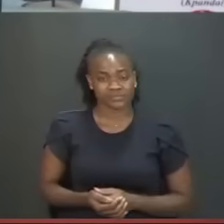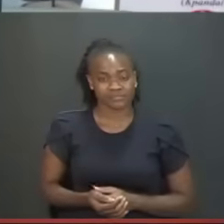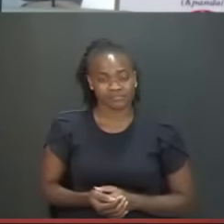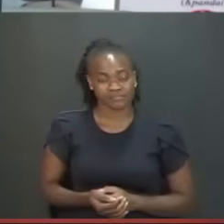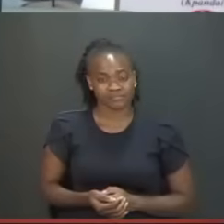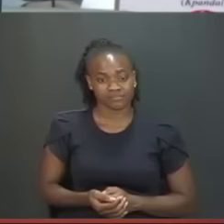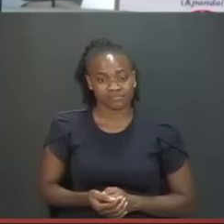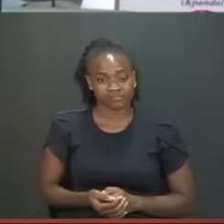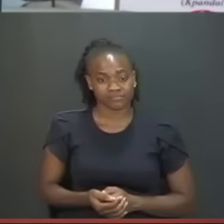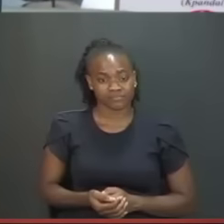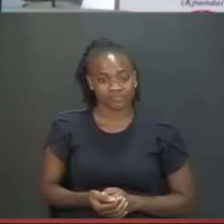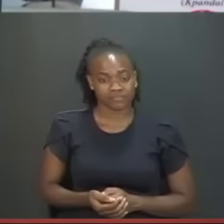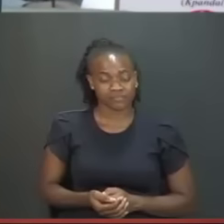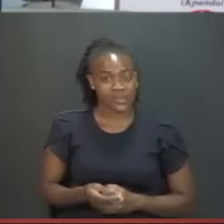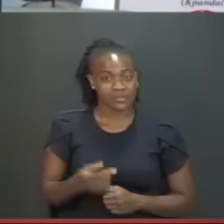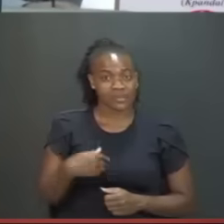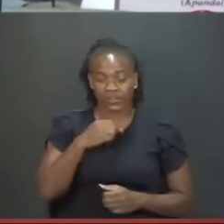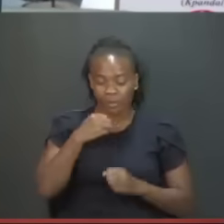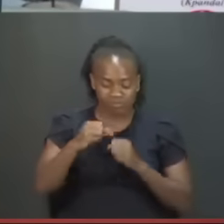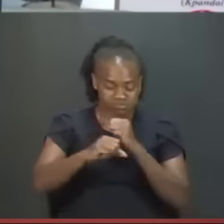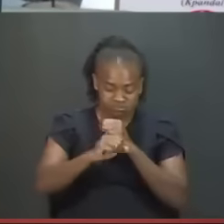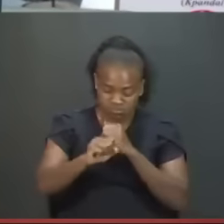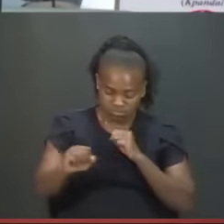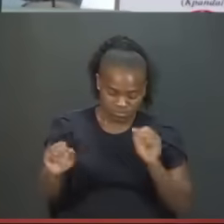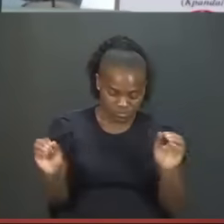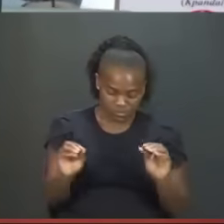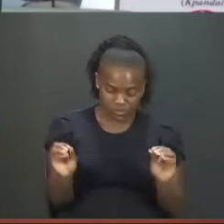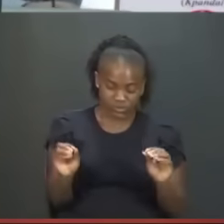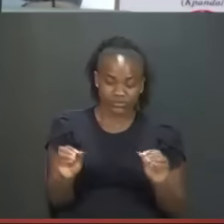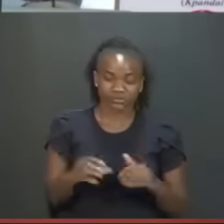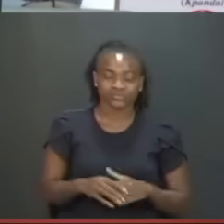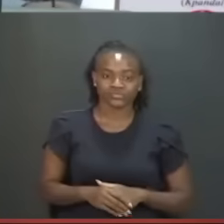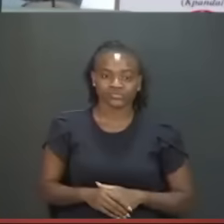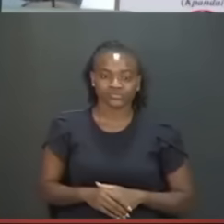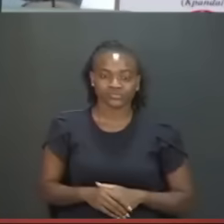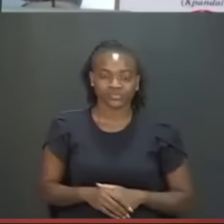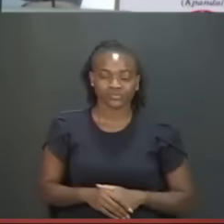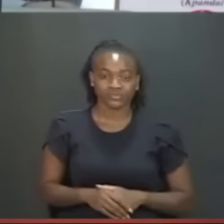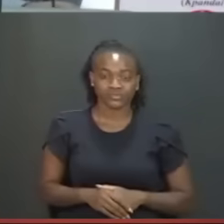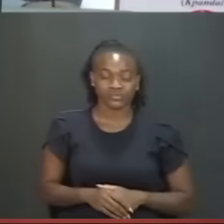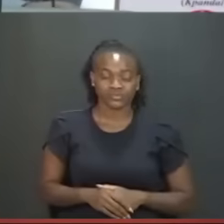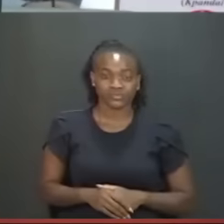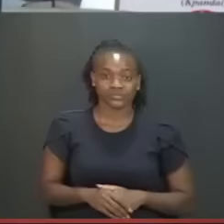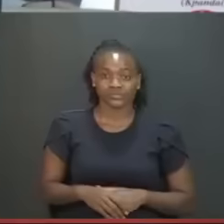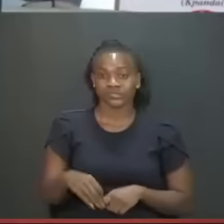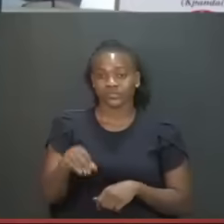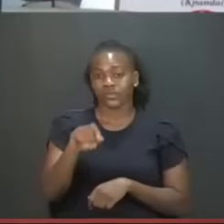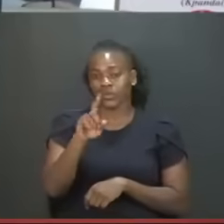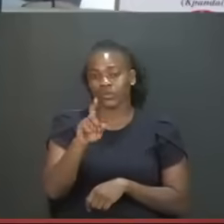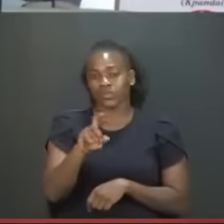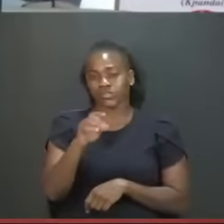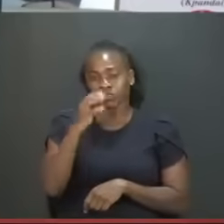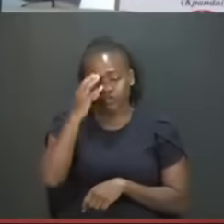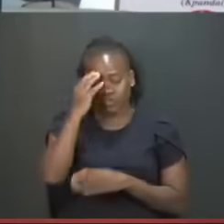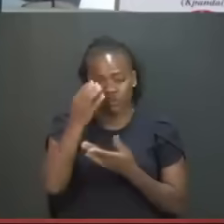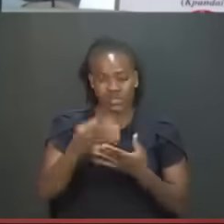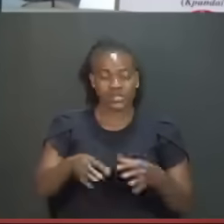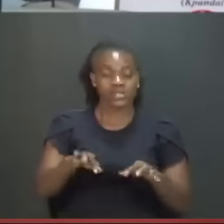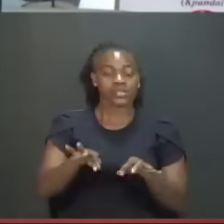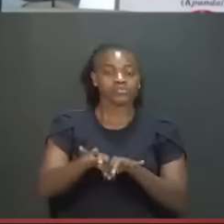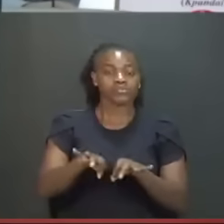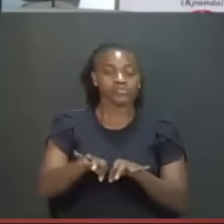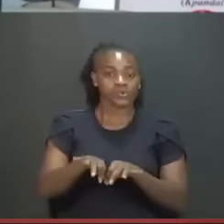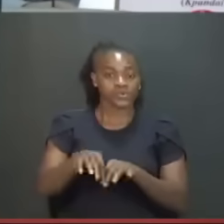I don't need to belabor the point, the essence of questions. We know is a critical tool at the disposal of